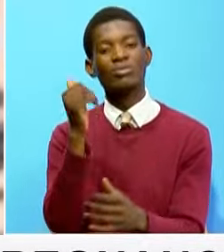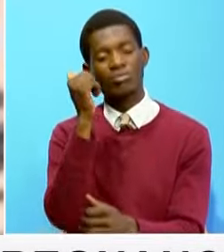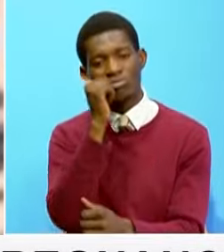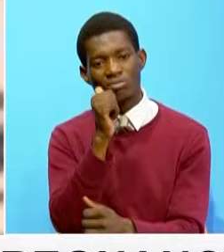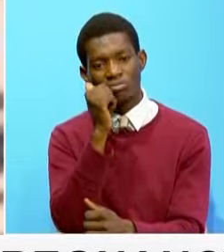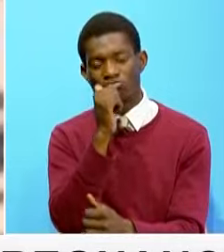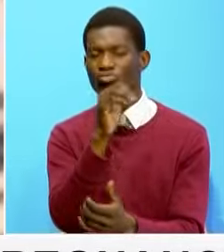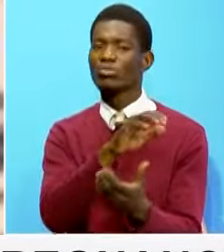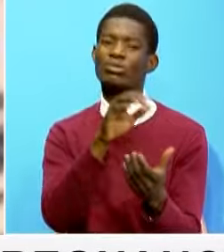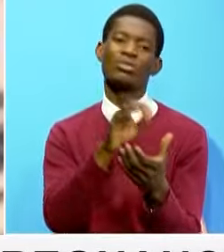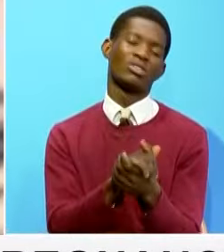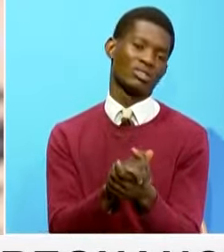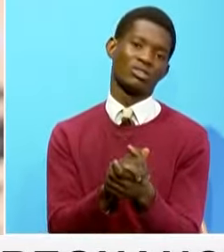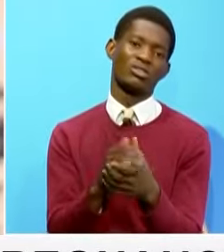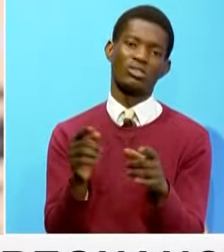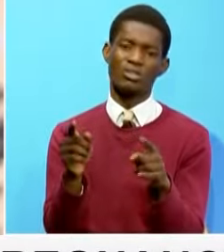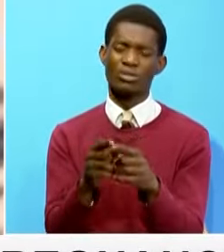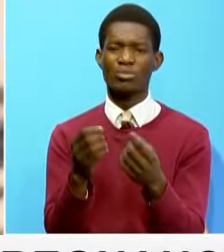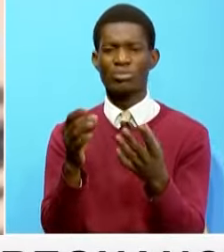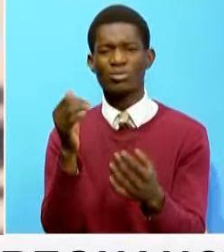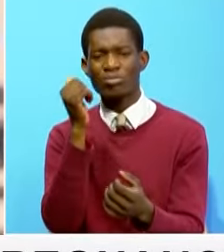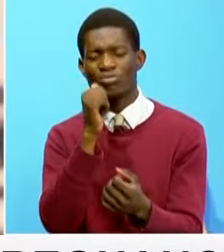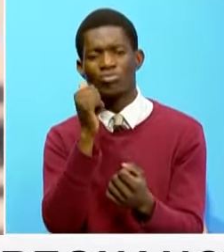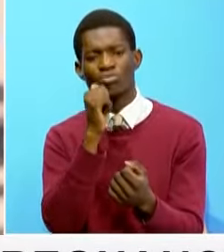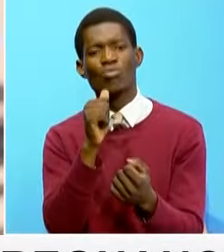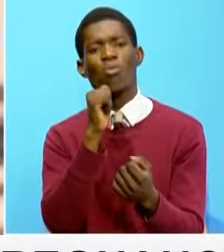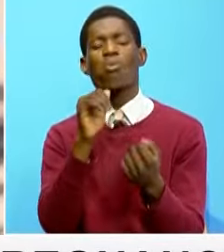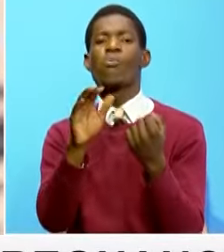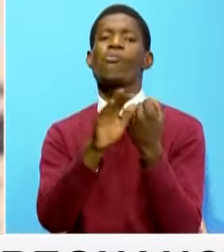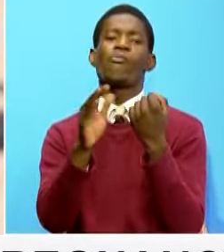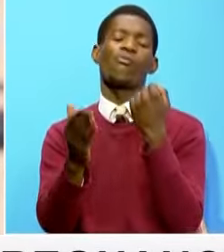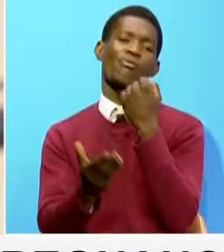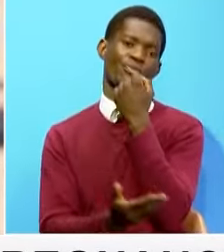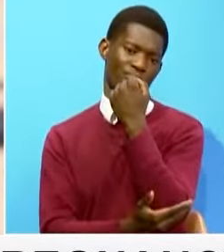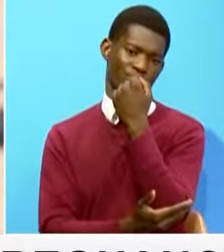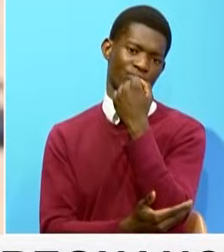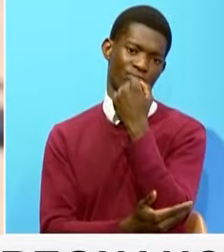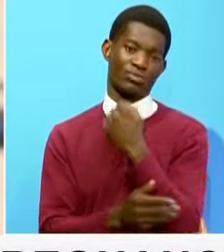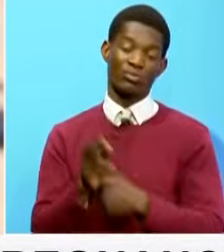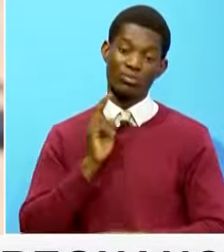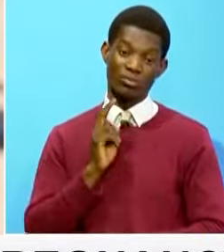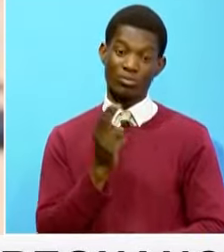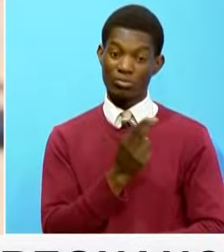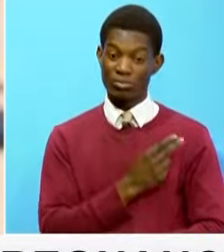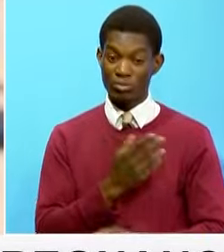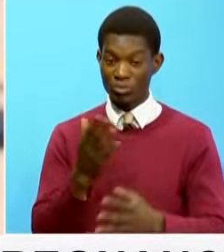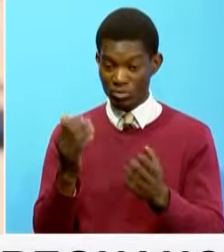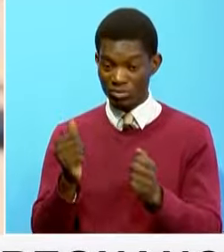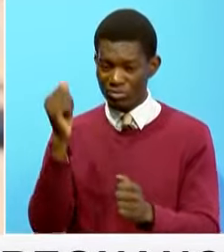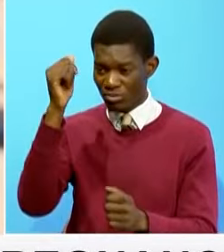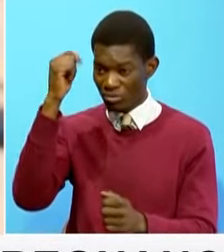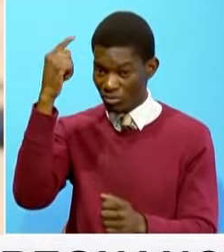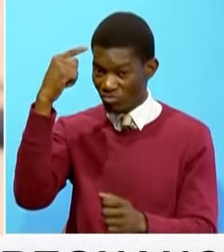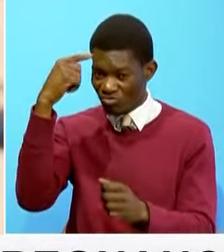pregnant. And we are concerned as a civil society organization and want to work with the government so that we address or we mitigate